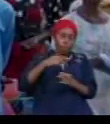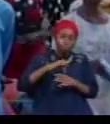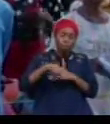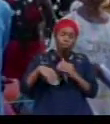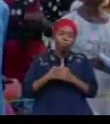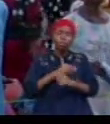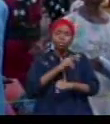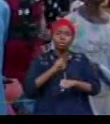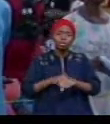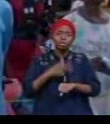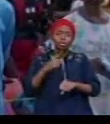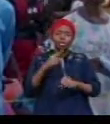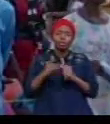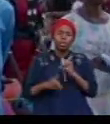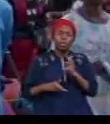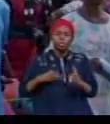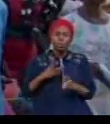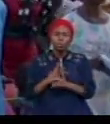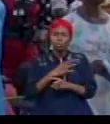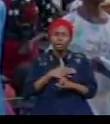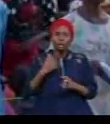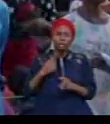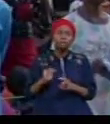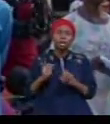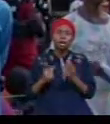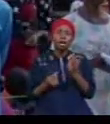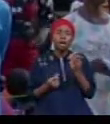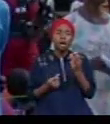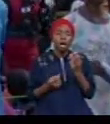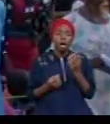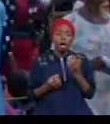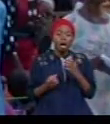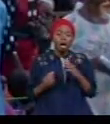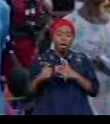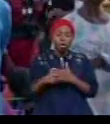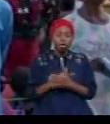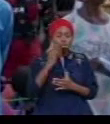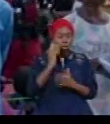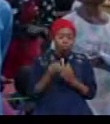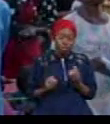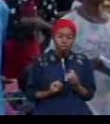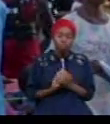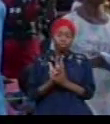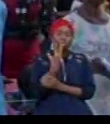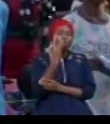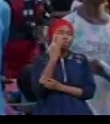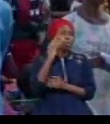And the gospel will spread like a bushfire, like a wildfire, uncontrollable,